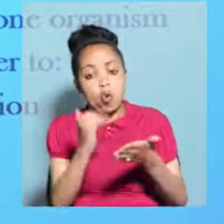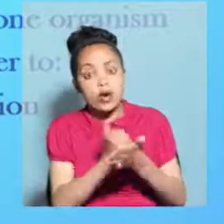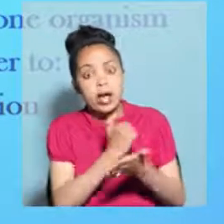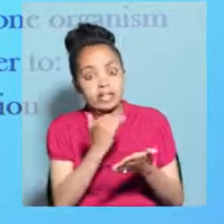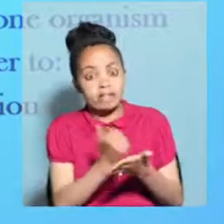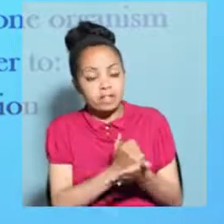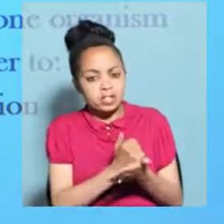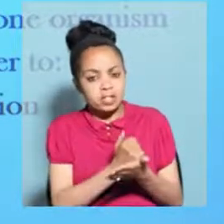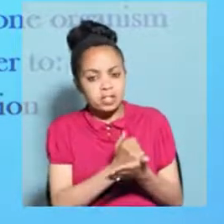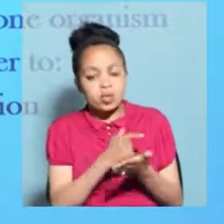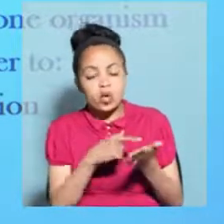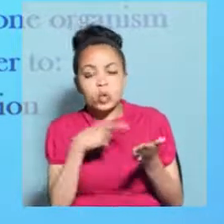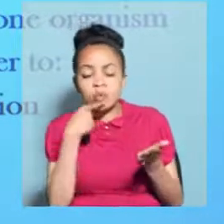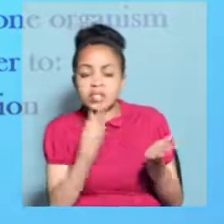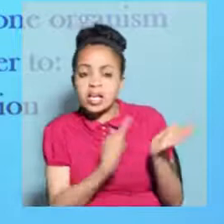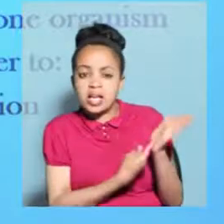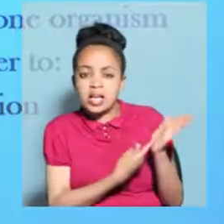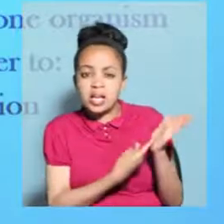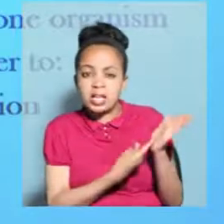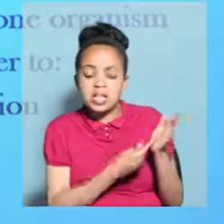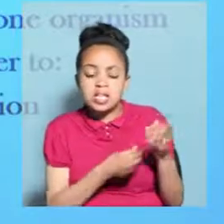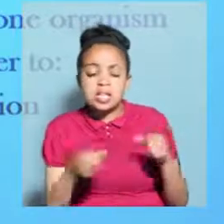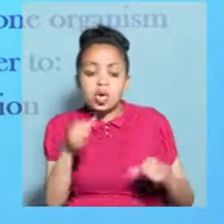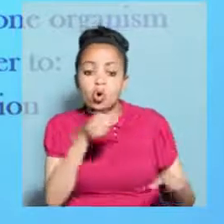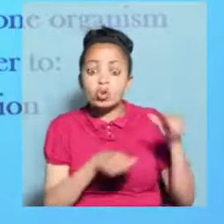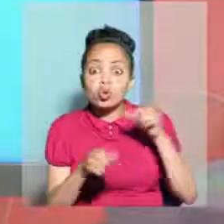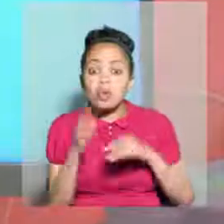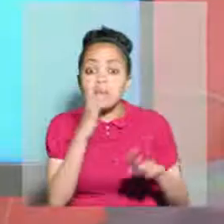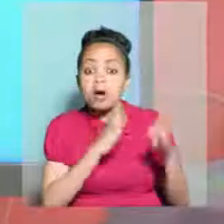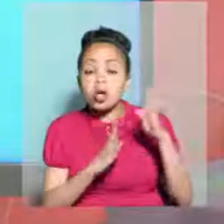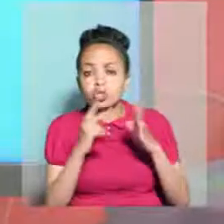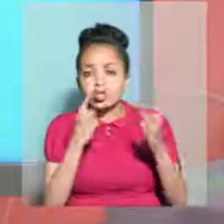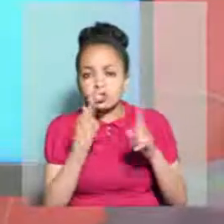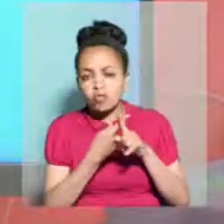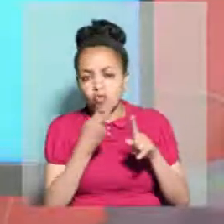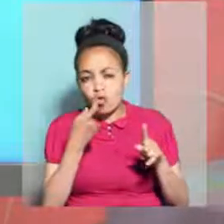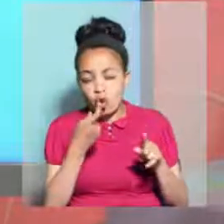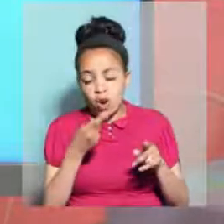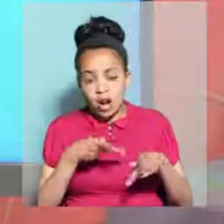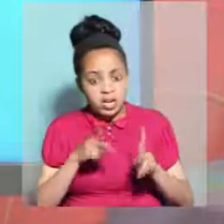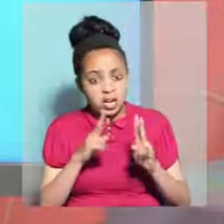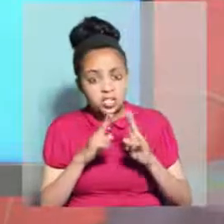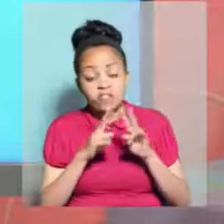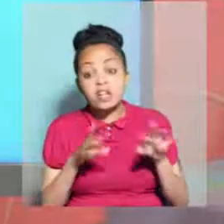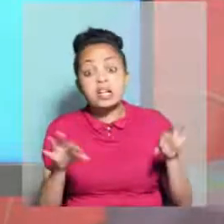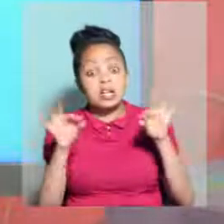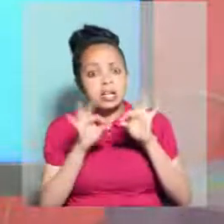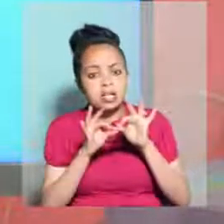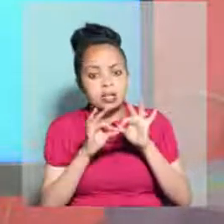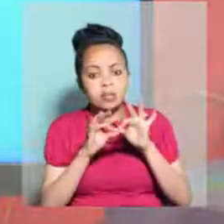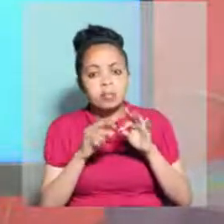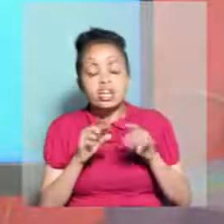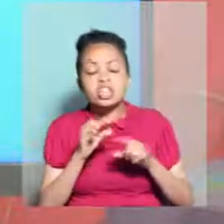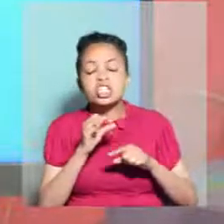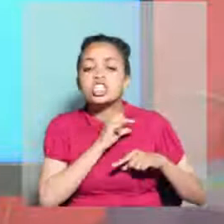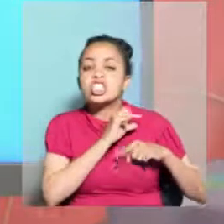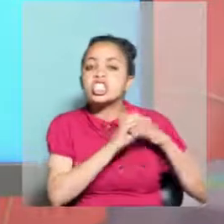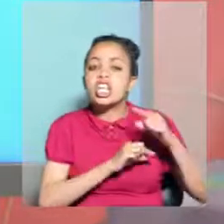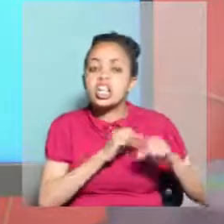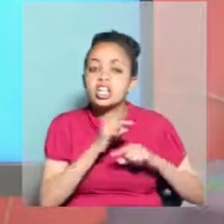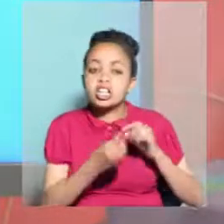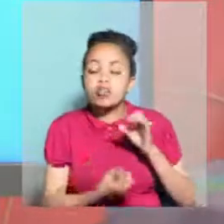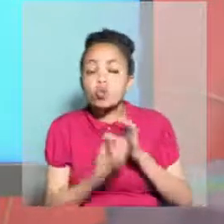productivity. When you say here, the contribution of biology for agriculture is great by the action of genetic modification